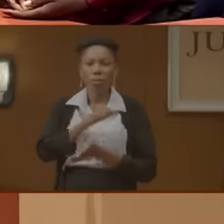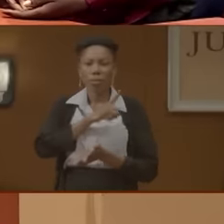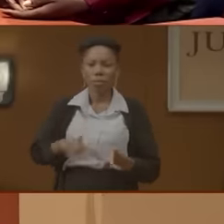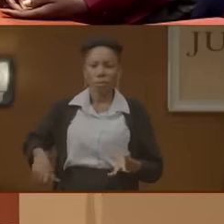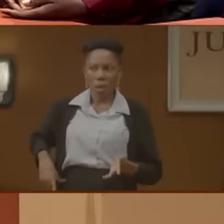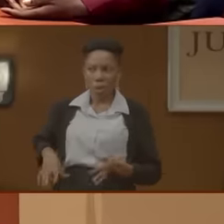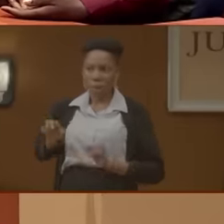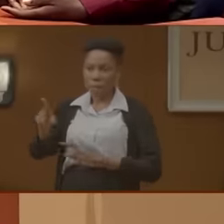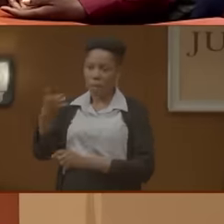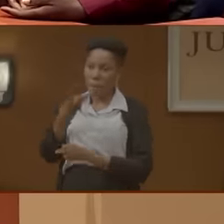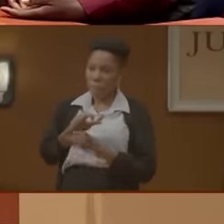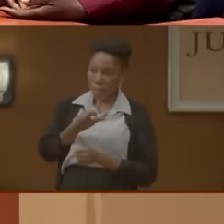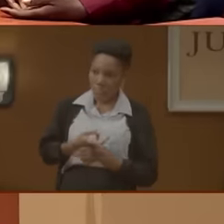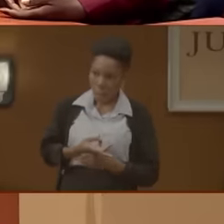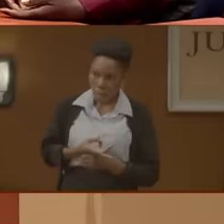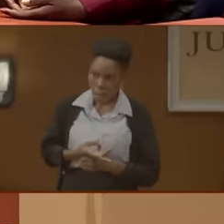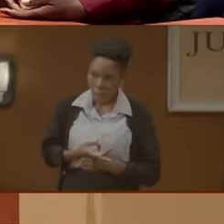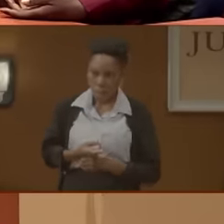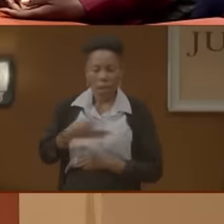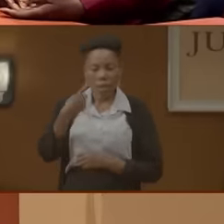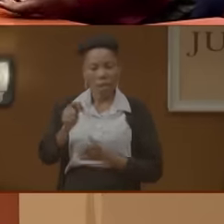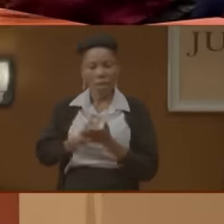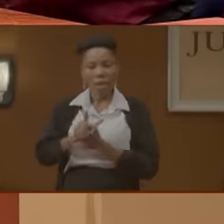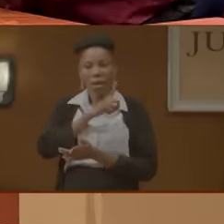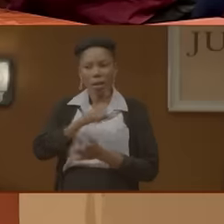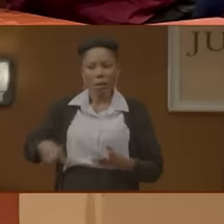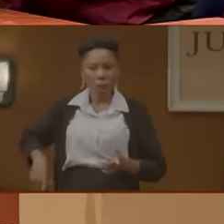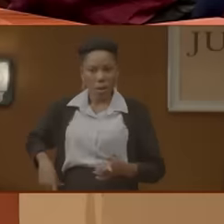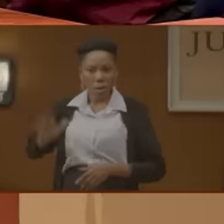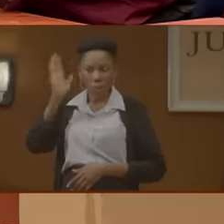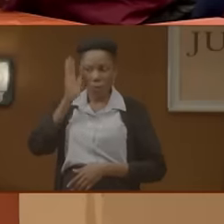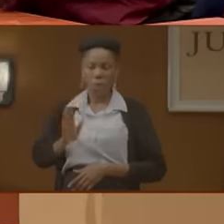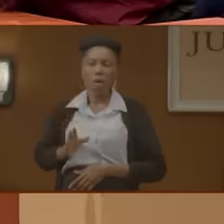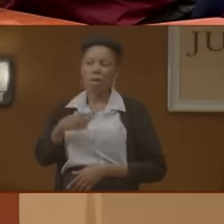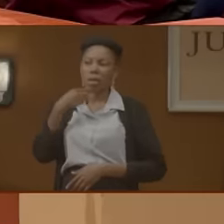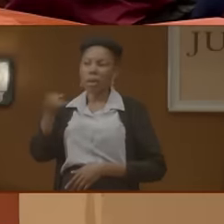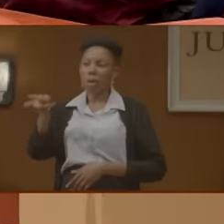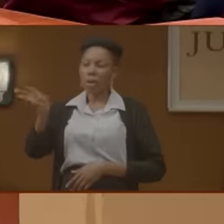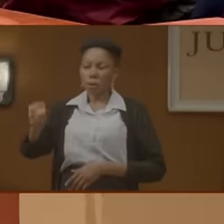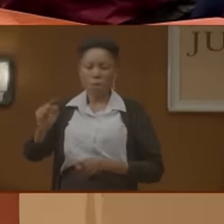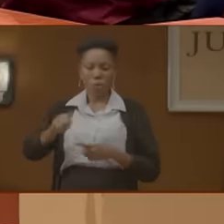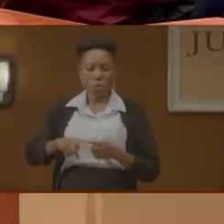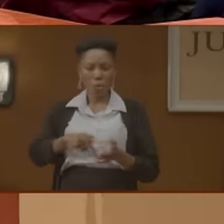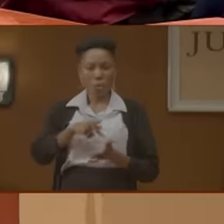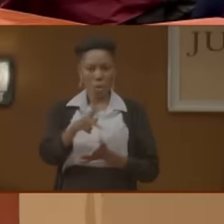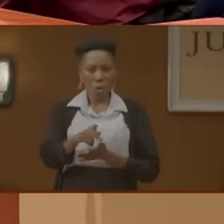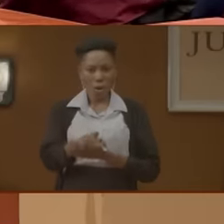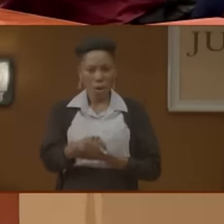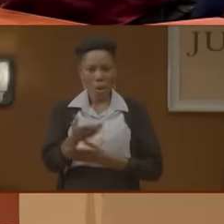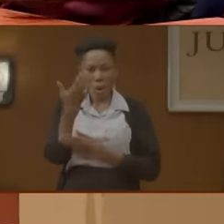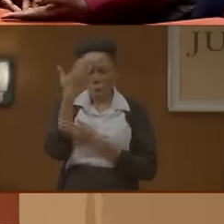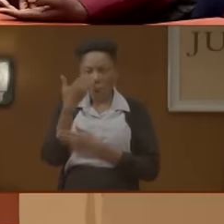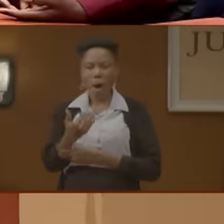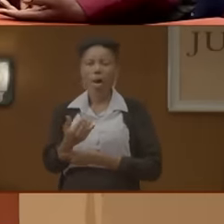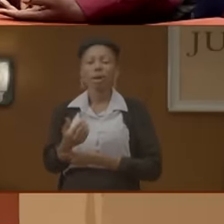plead, the landlord would, like, put a bill on me. Either I'll pay 20,000 naira or 15,000 naira that he had asked the lawyer